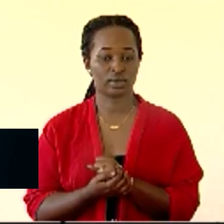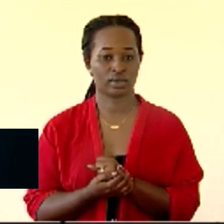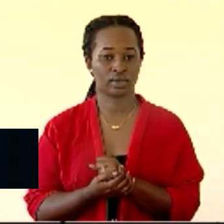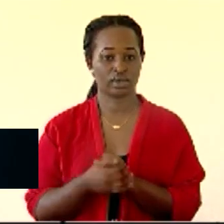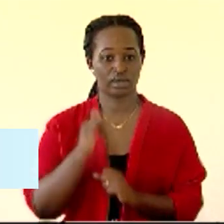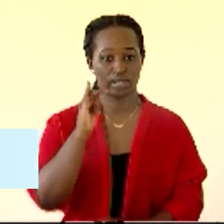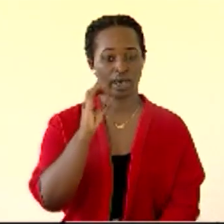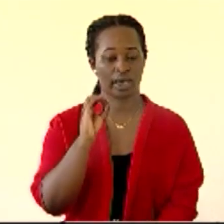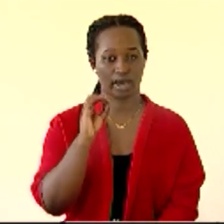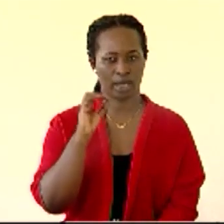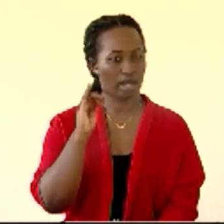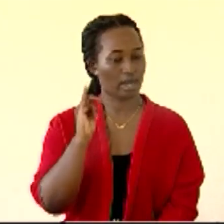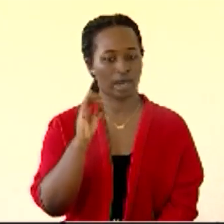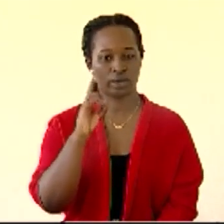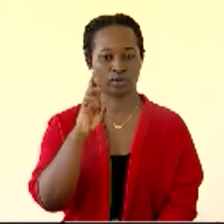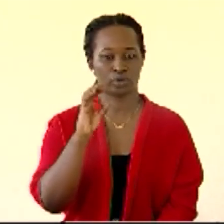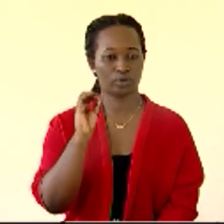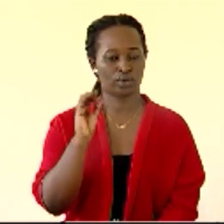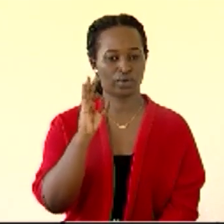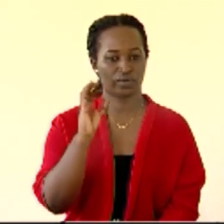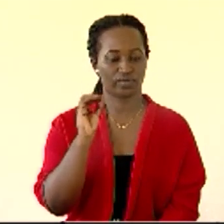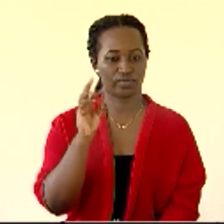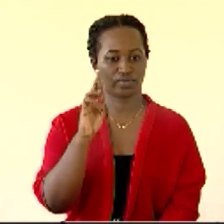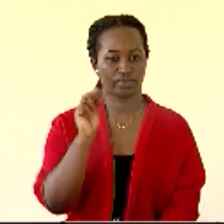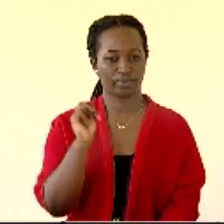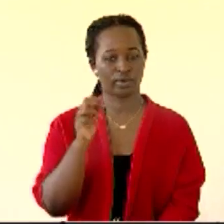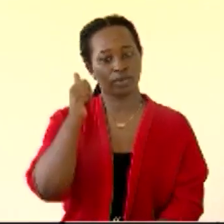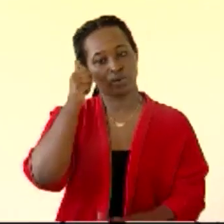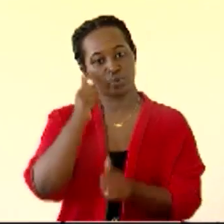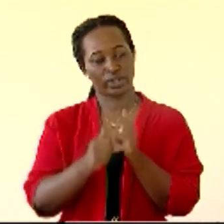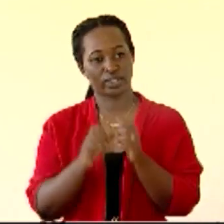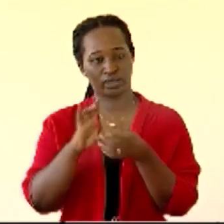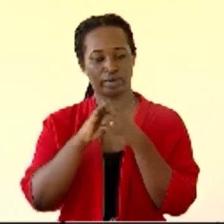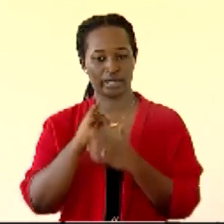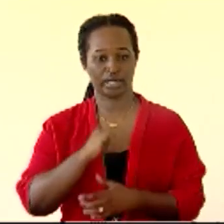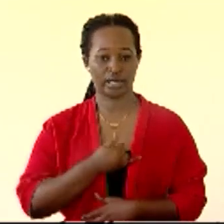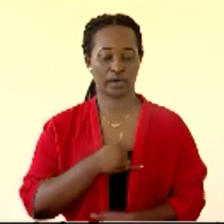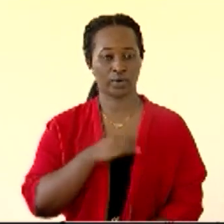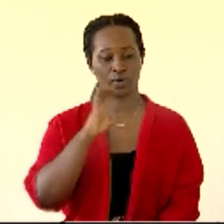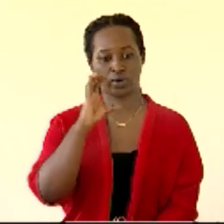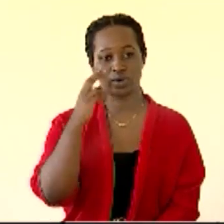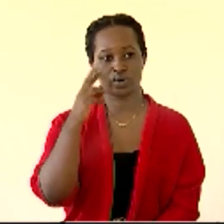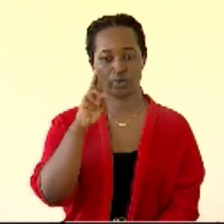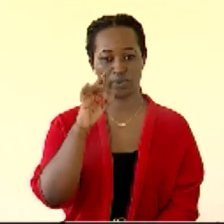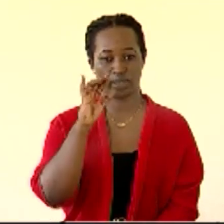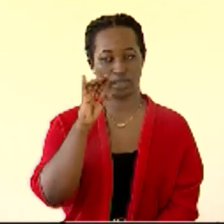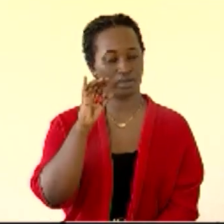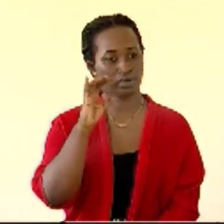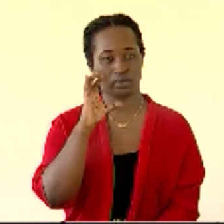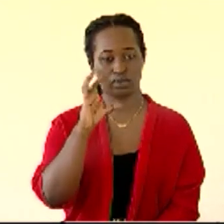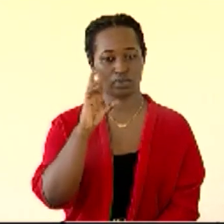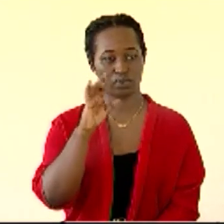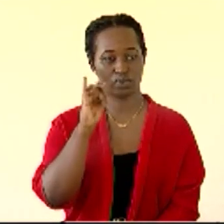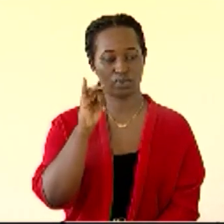iodoform, that we call it triiodoform, which is that pale yellow crystalline solid. So D